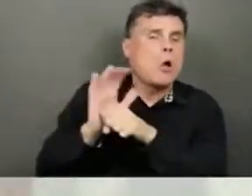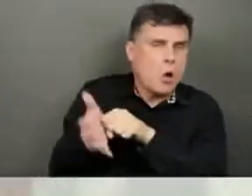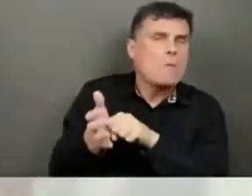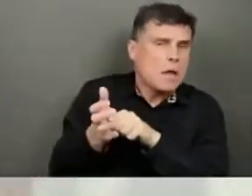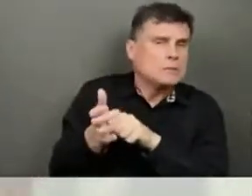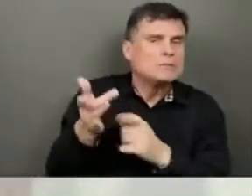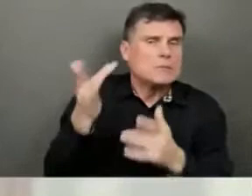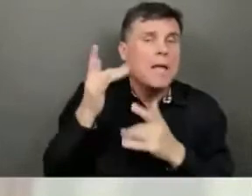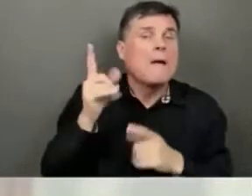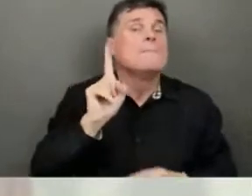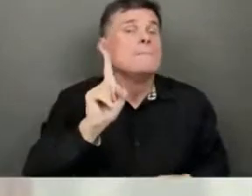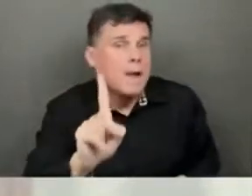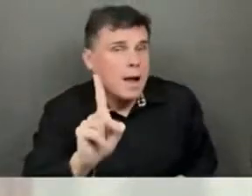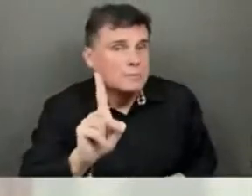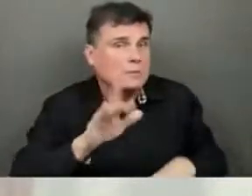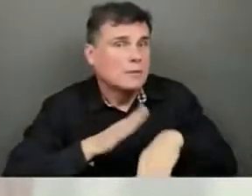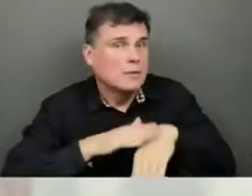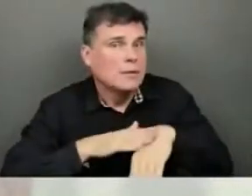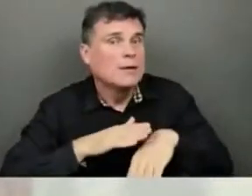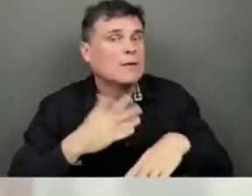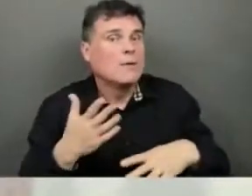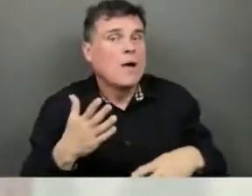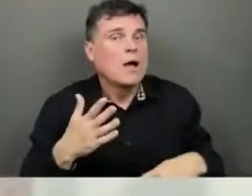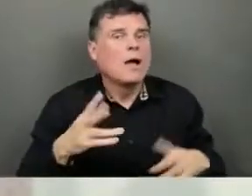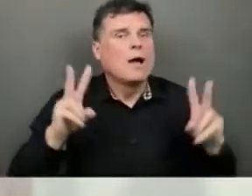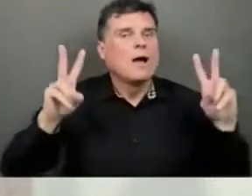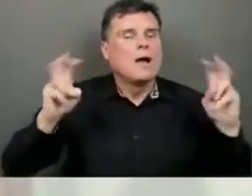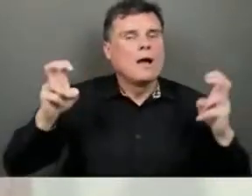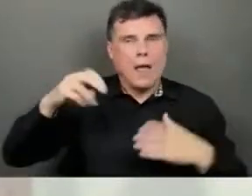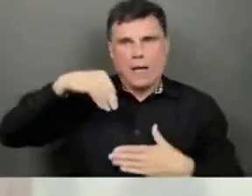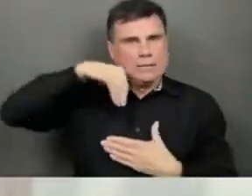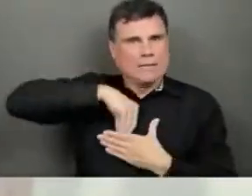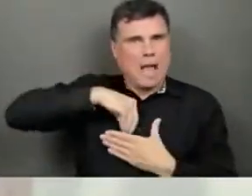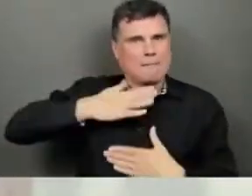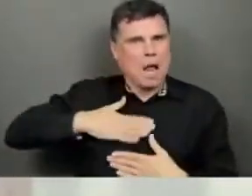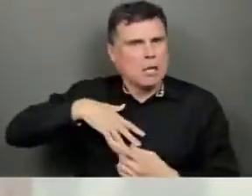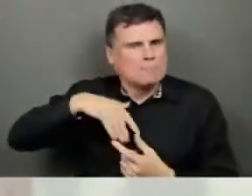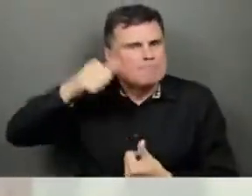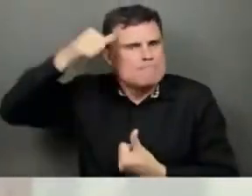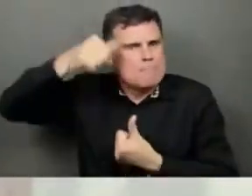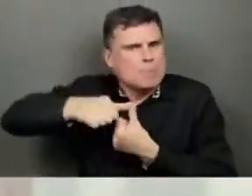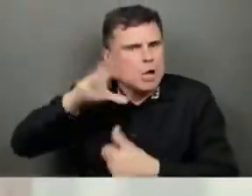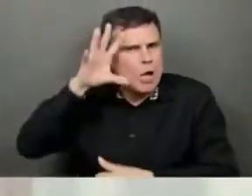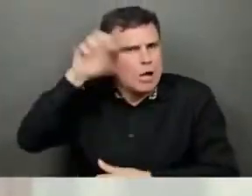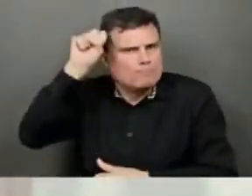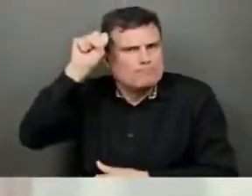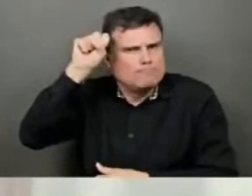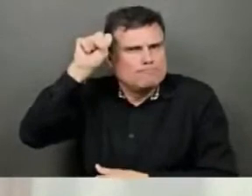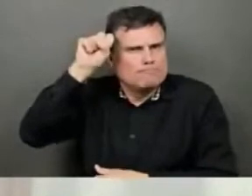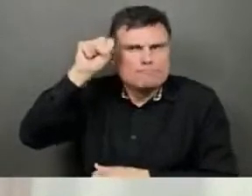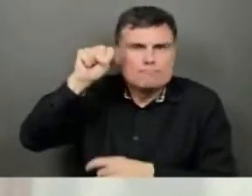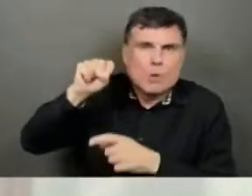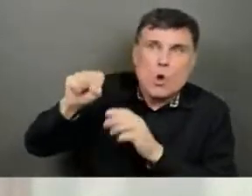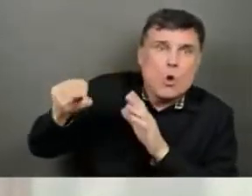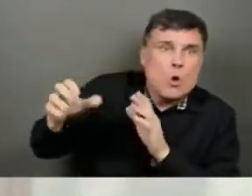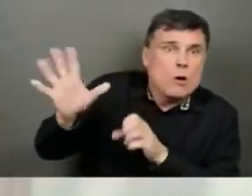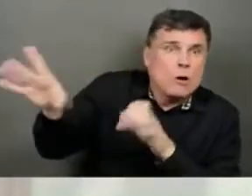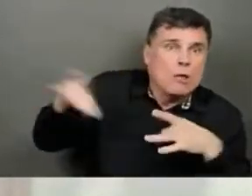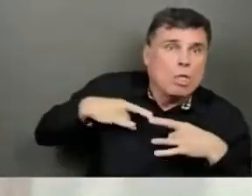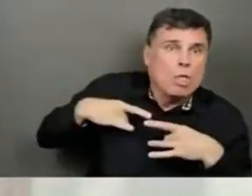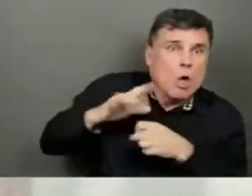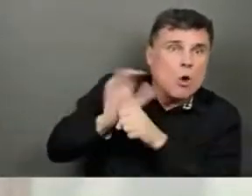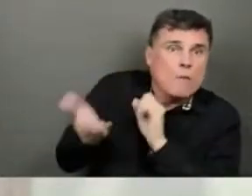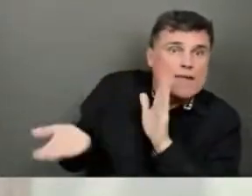this before, what we call the memory cells, the cell-mediated immunity. Our system is primed. So when you are exposed to the